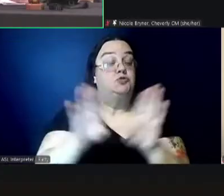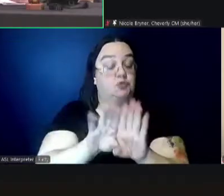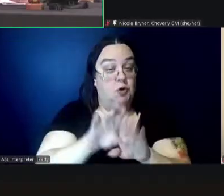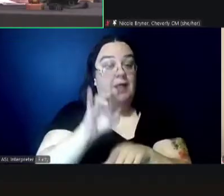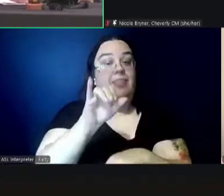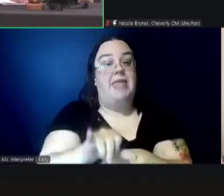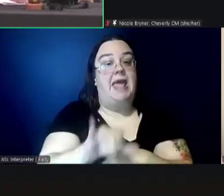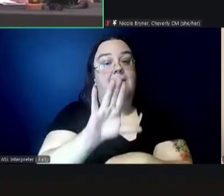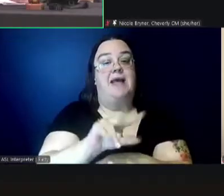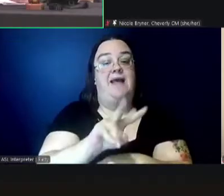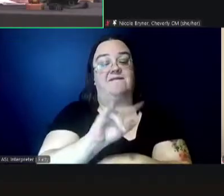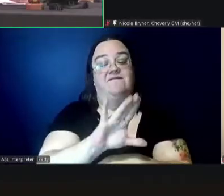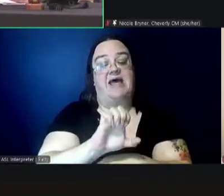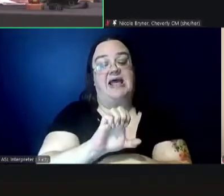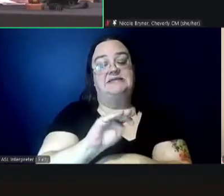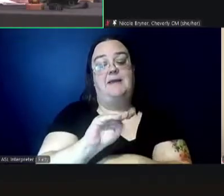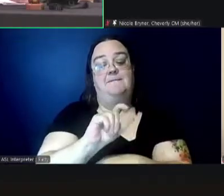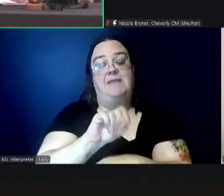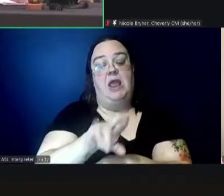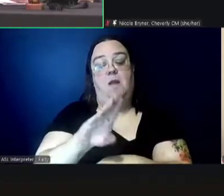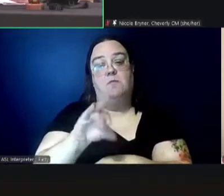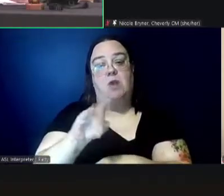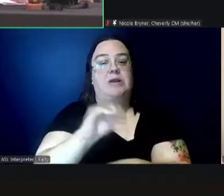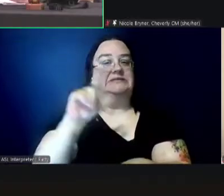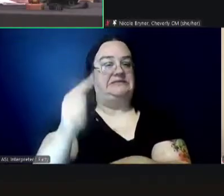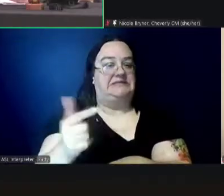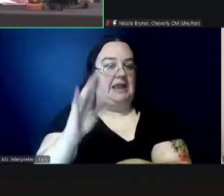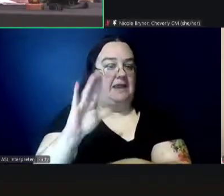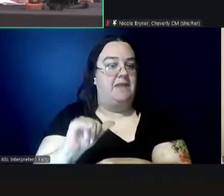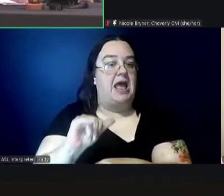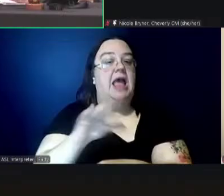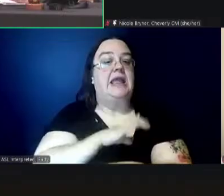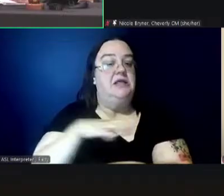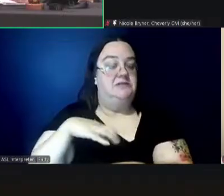by Vice Mayor Briner and seconded by Councilmember Garces.